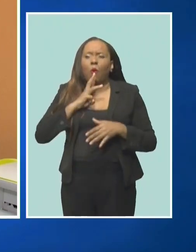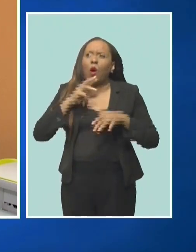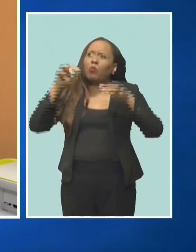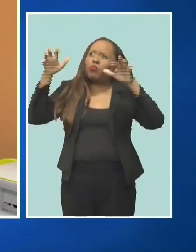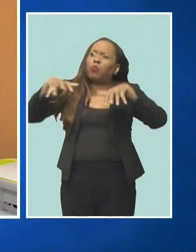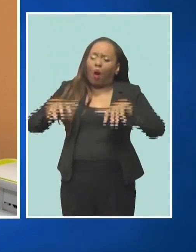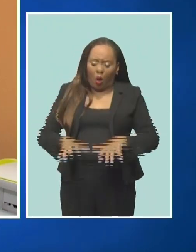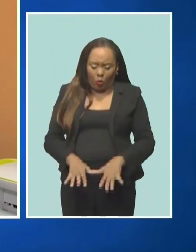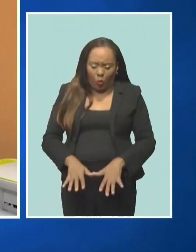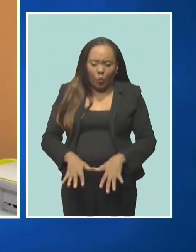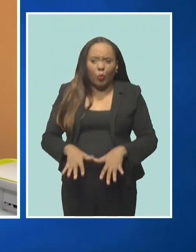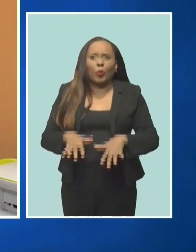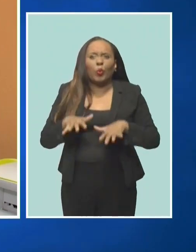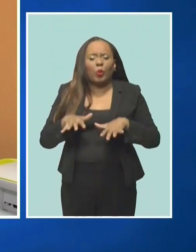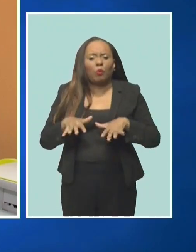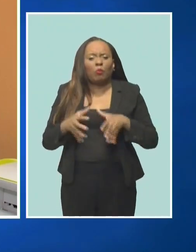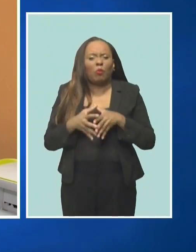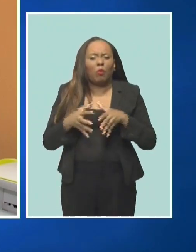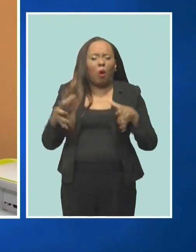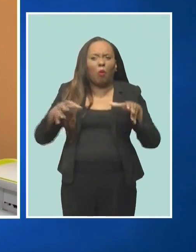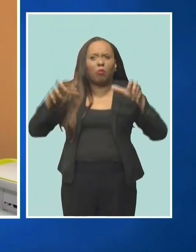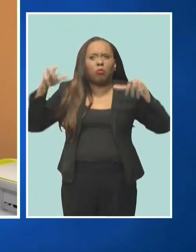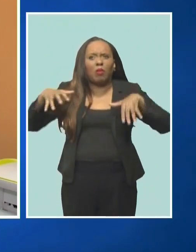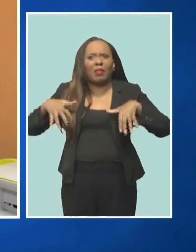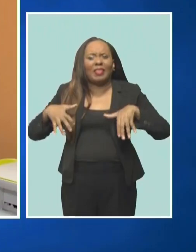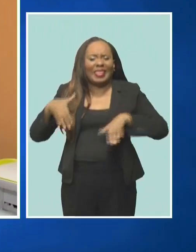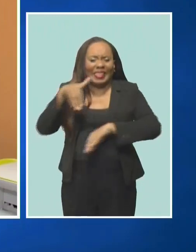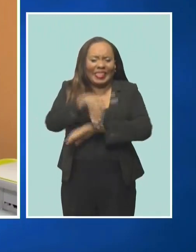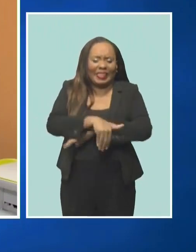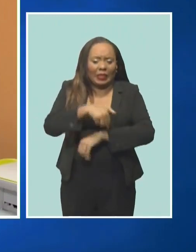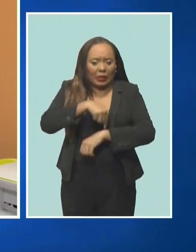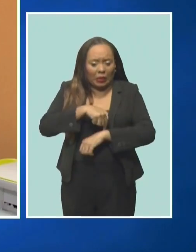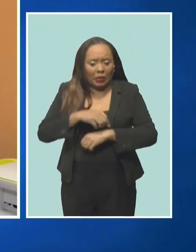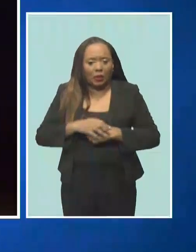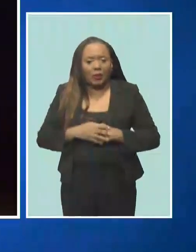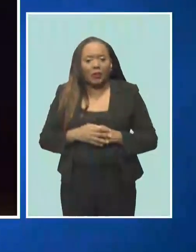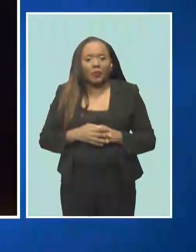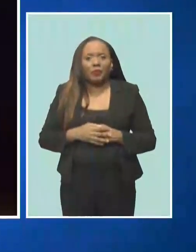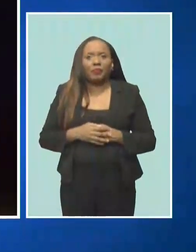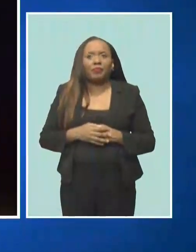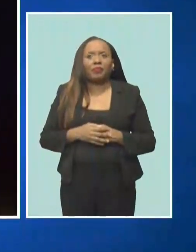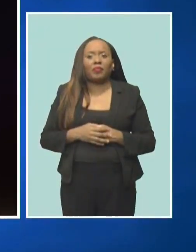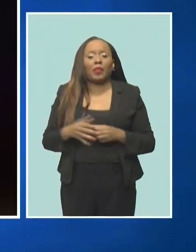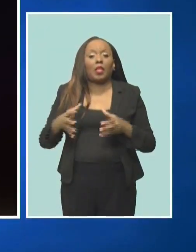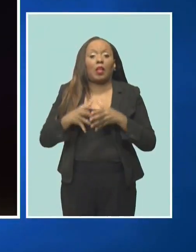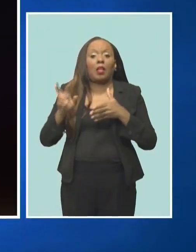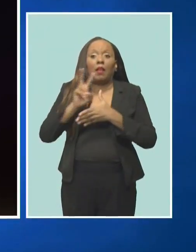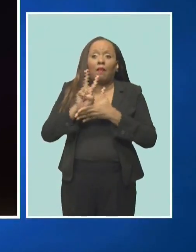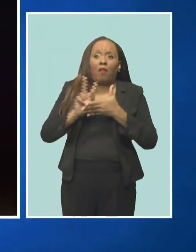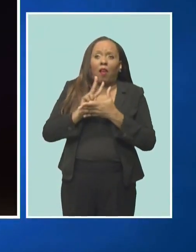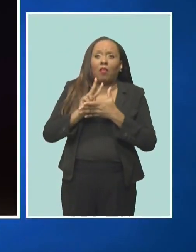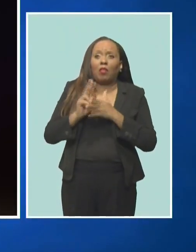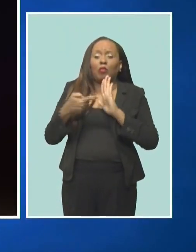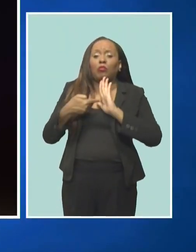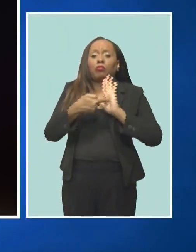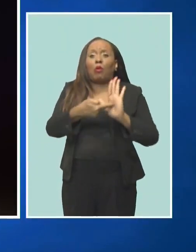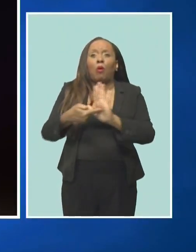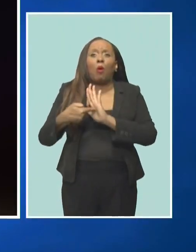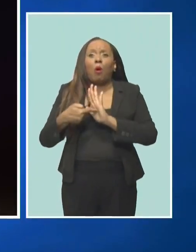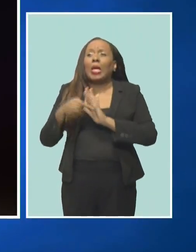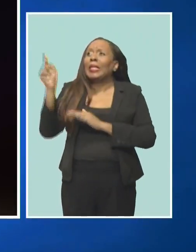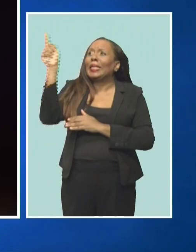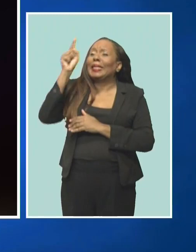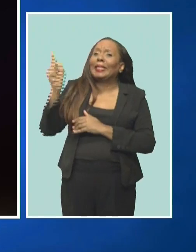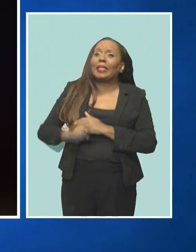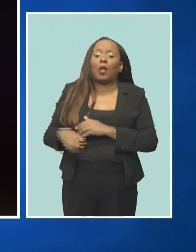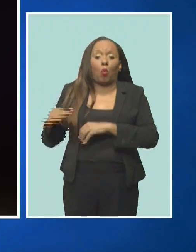of the rain and the heavy activity took place during night. Noting that videos are circulating on social media showing the lightning, Mr.